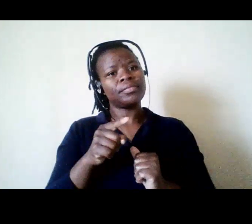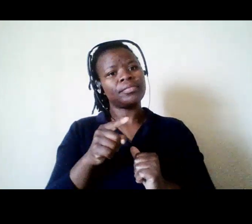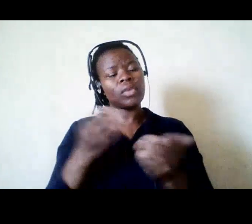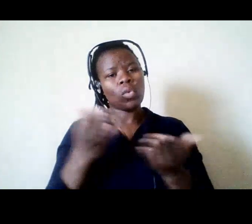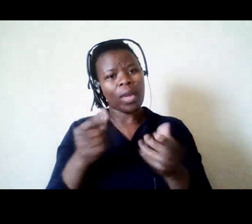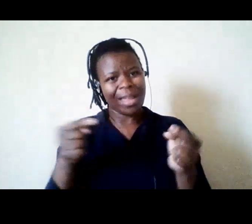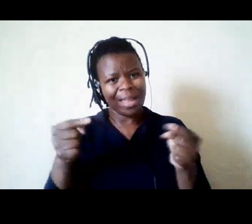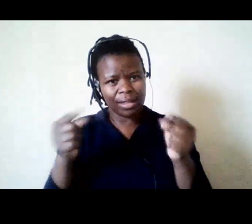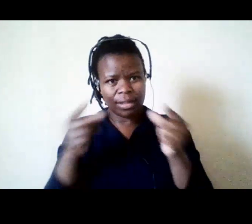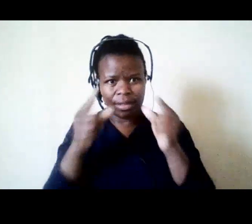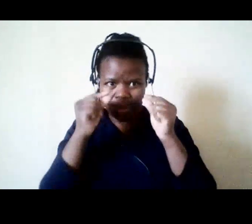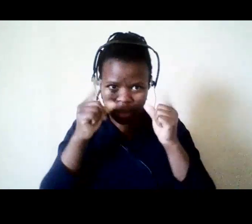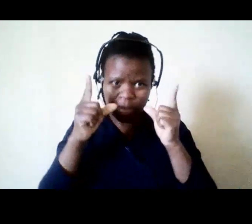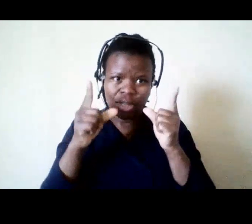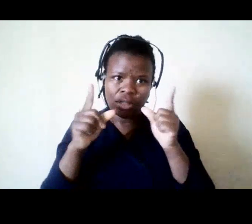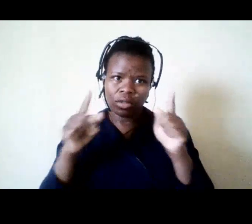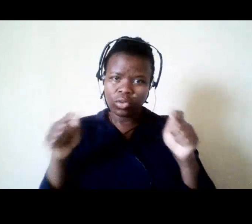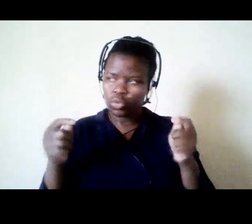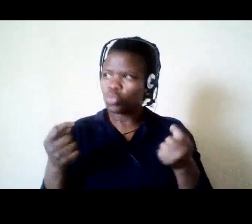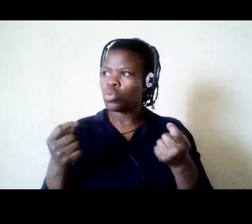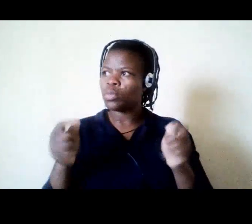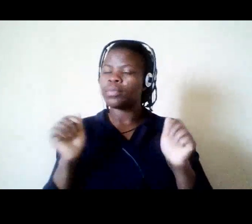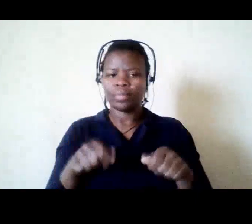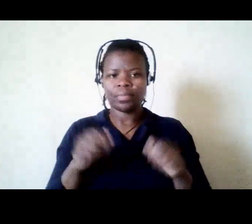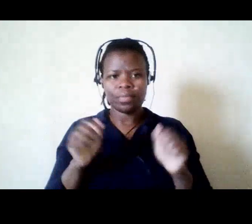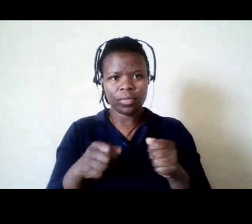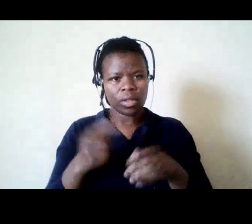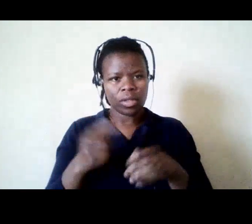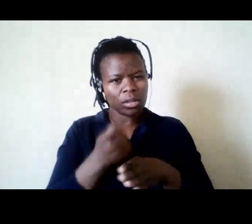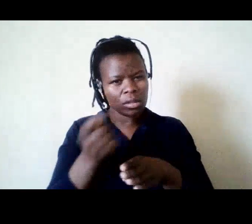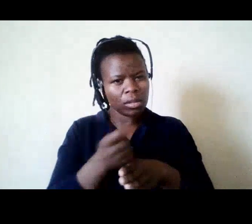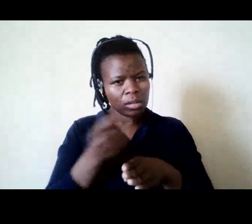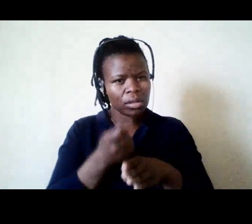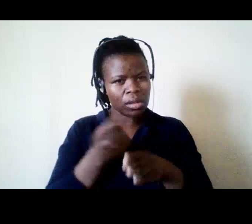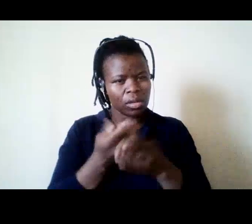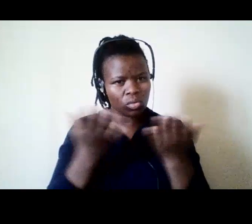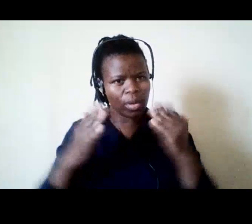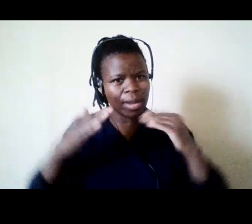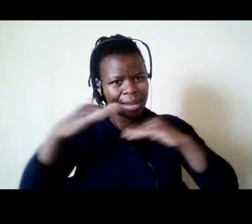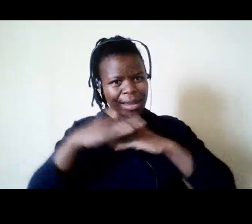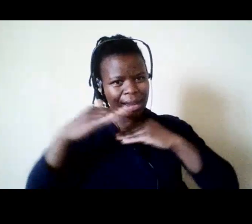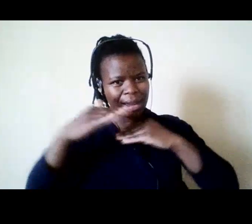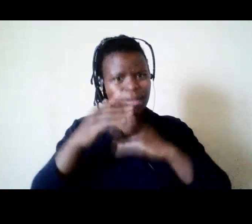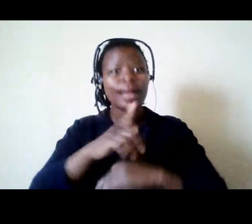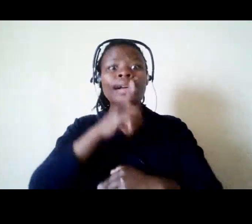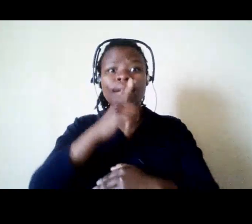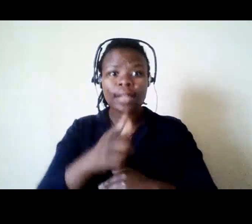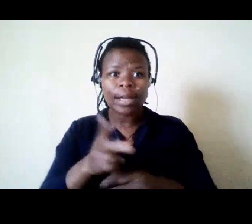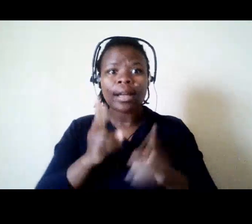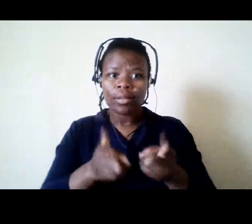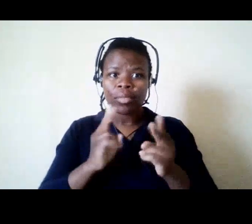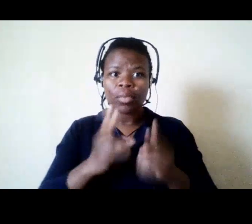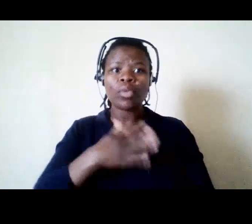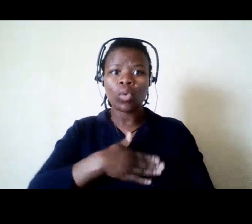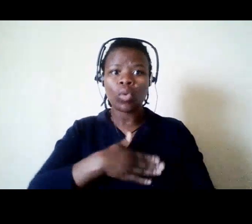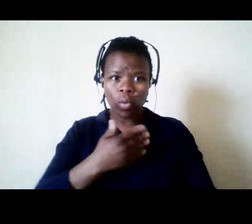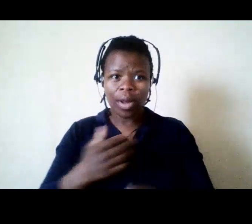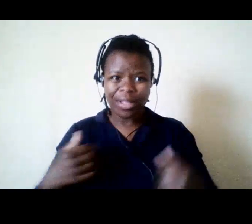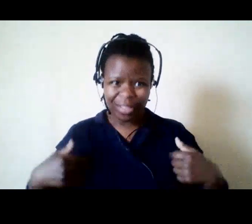training, so I'm going to do training on accessibility, I tell the people, I want to start off first with